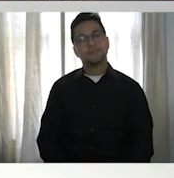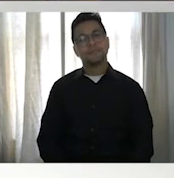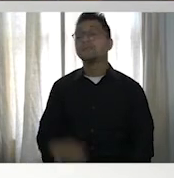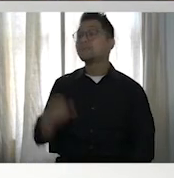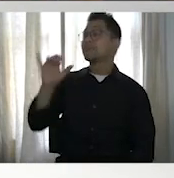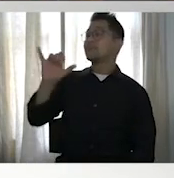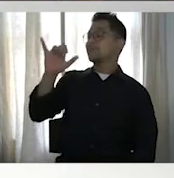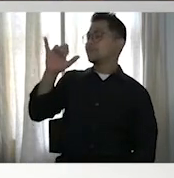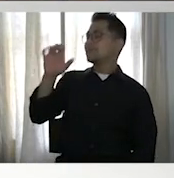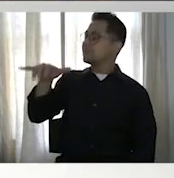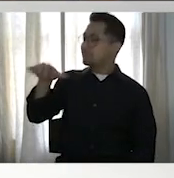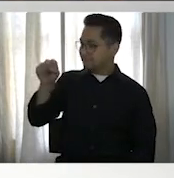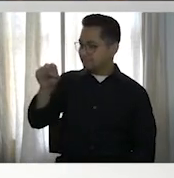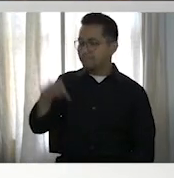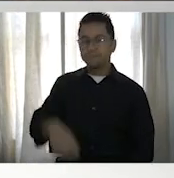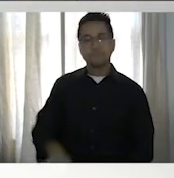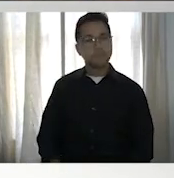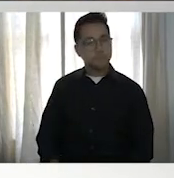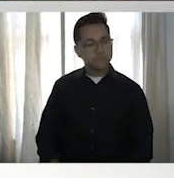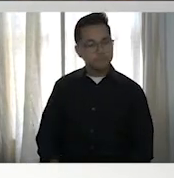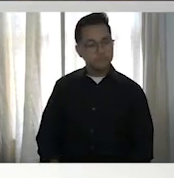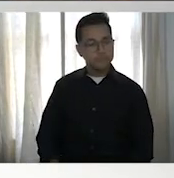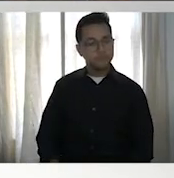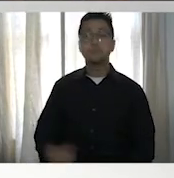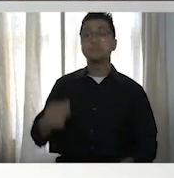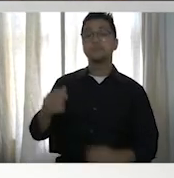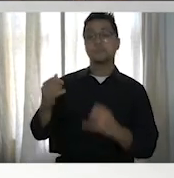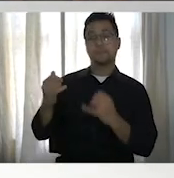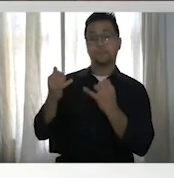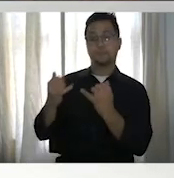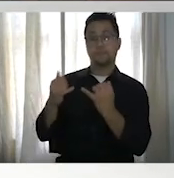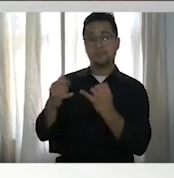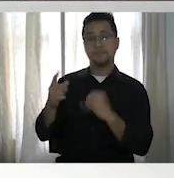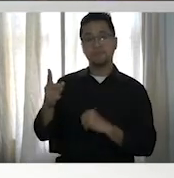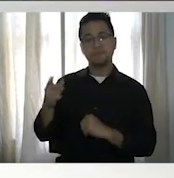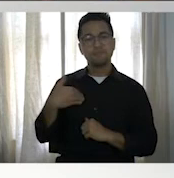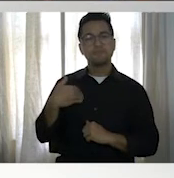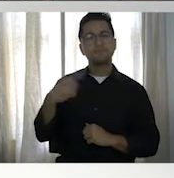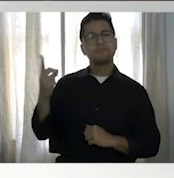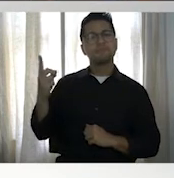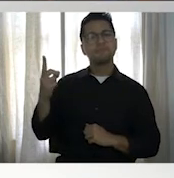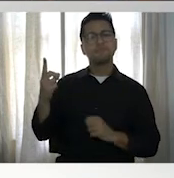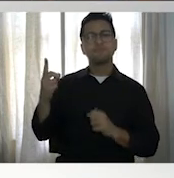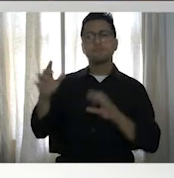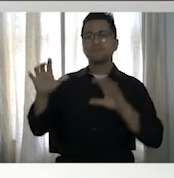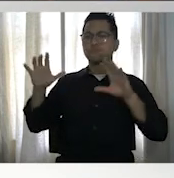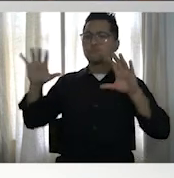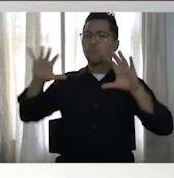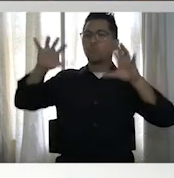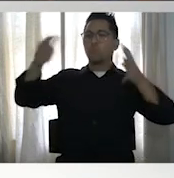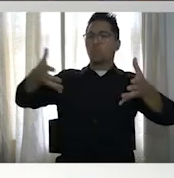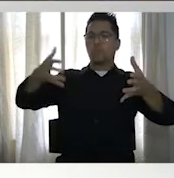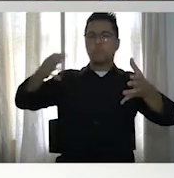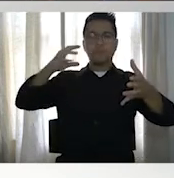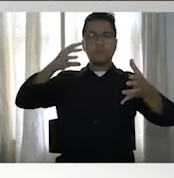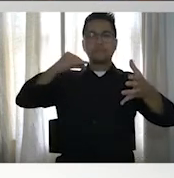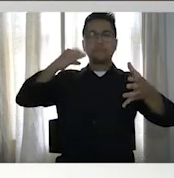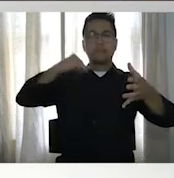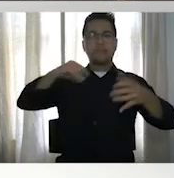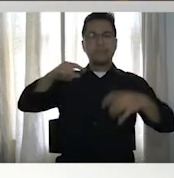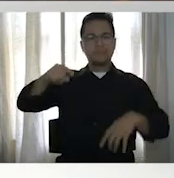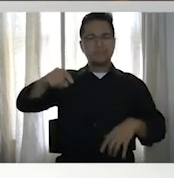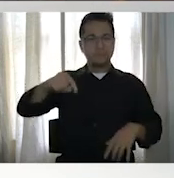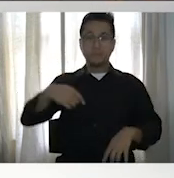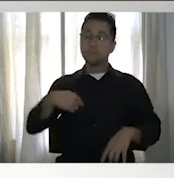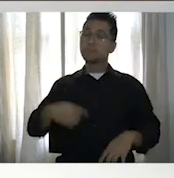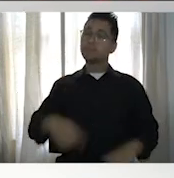Oh, yes. Okay. All right. So now we're going to do another. This is a whole group experience.